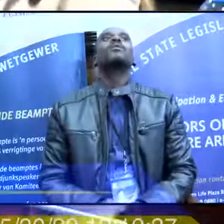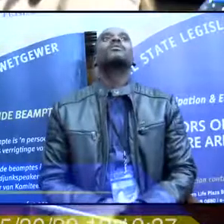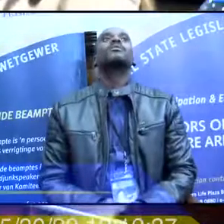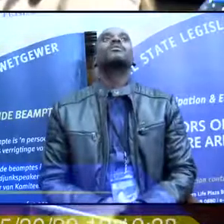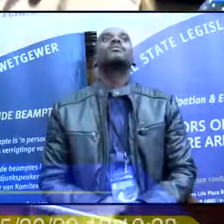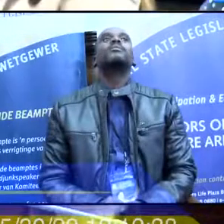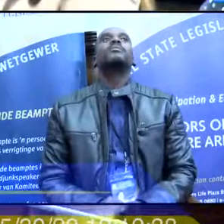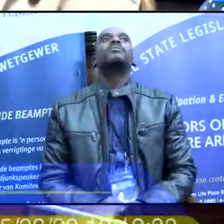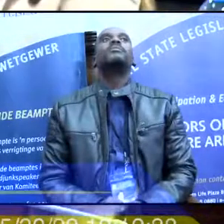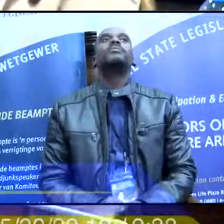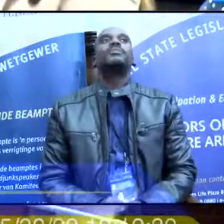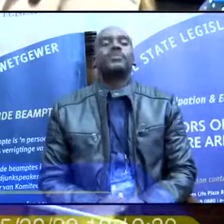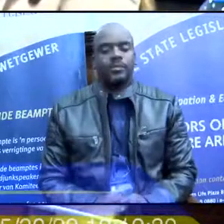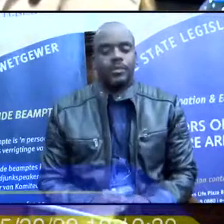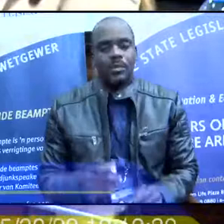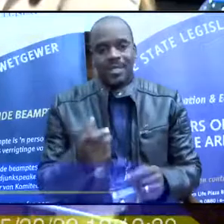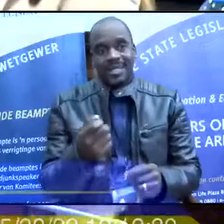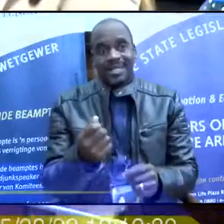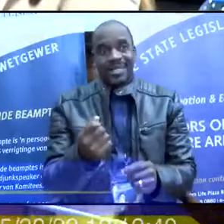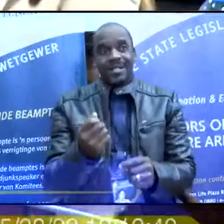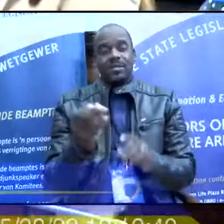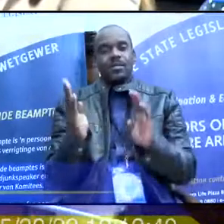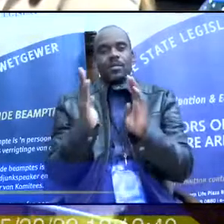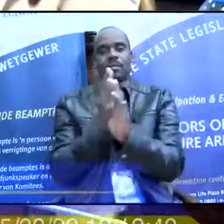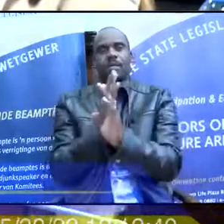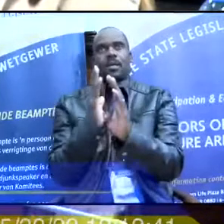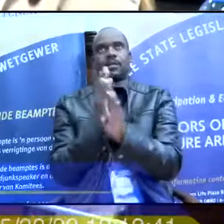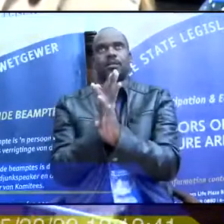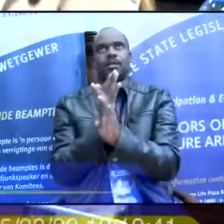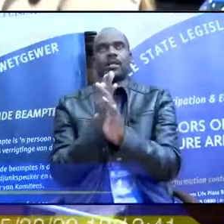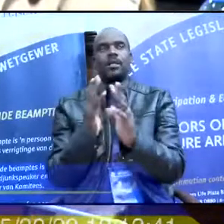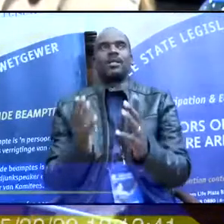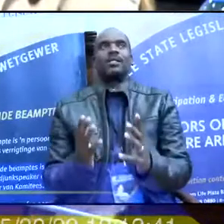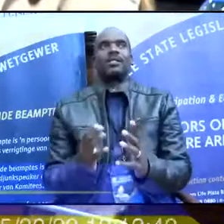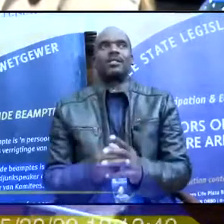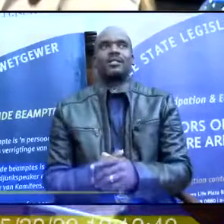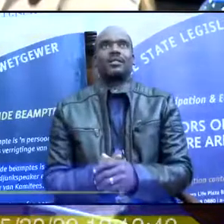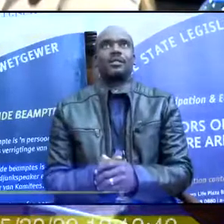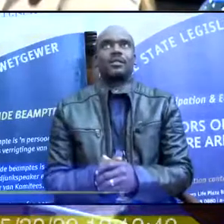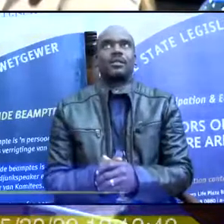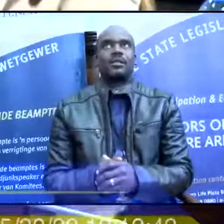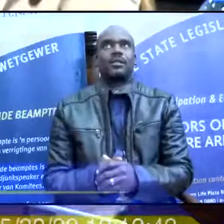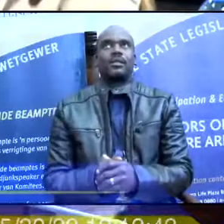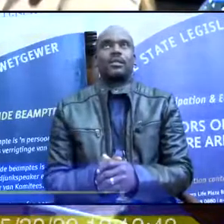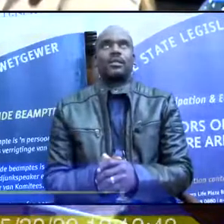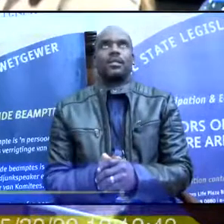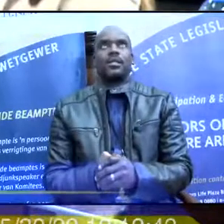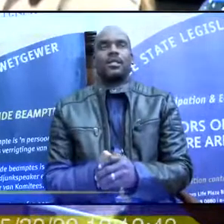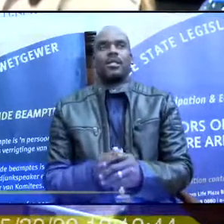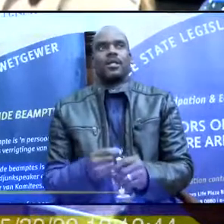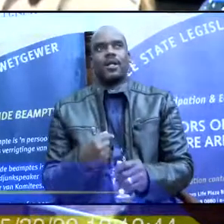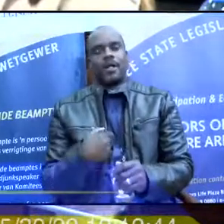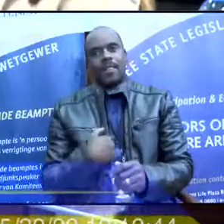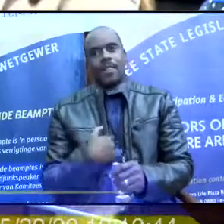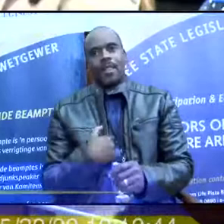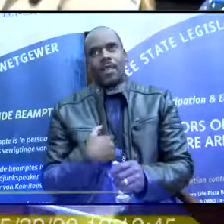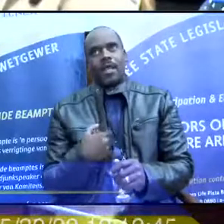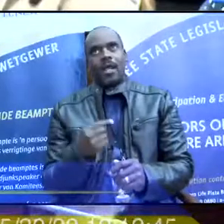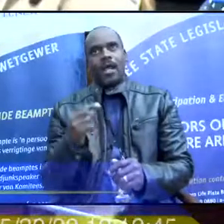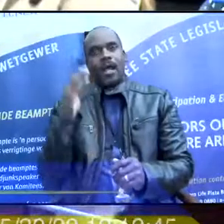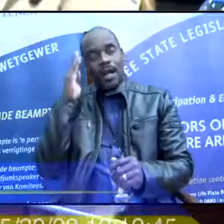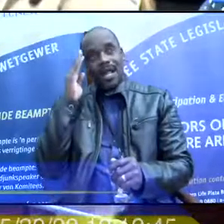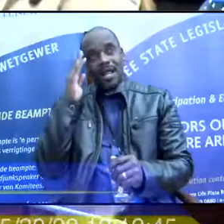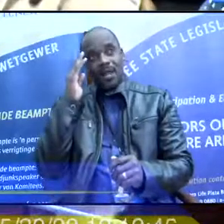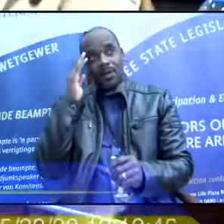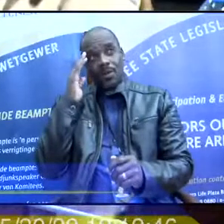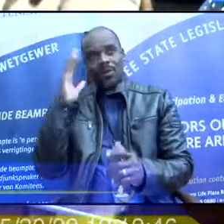state expenditures will prioritize local businesses we we i recall fully well that the